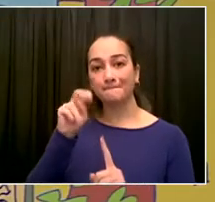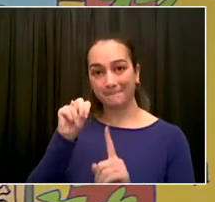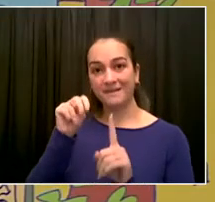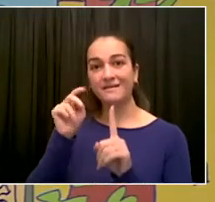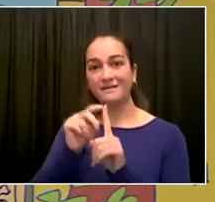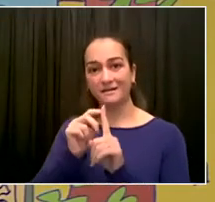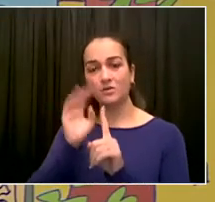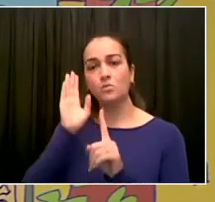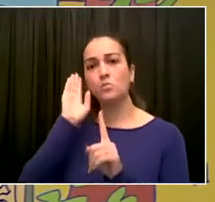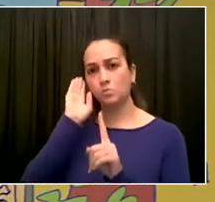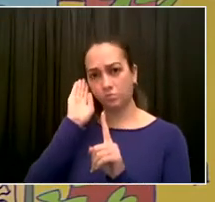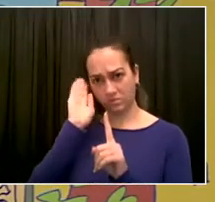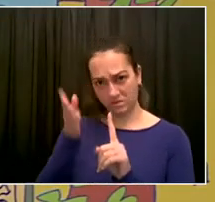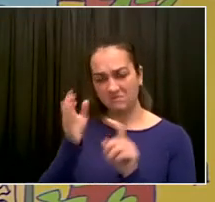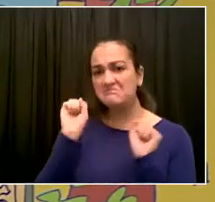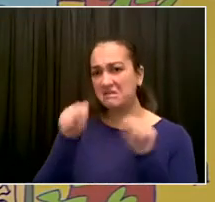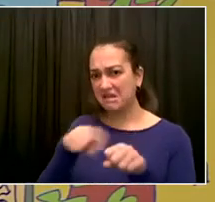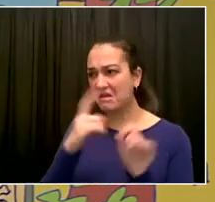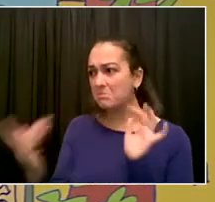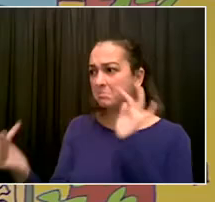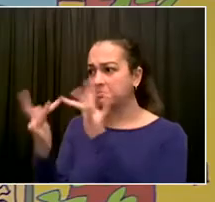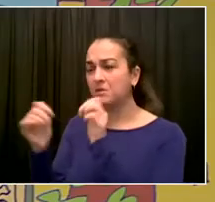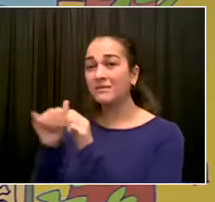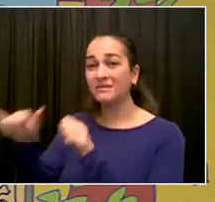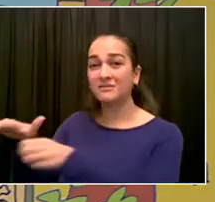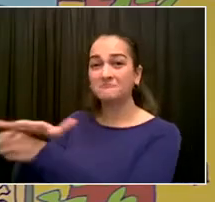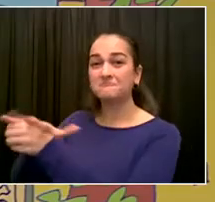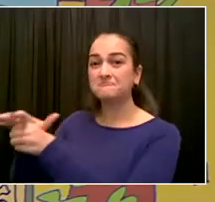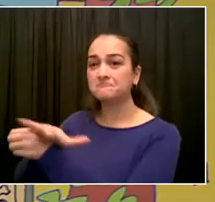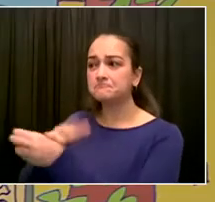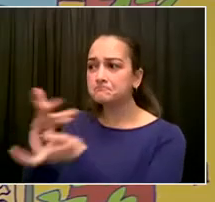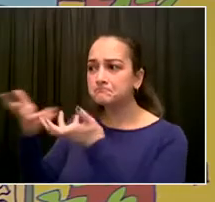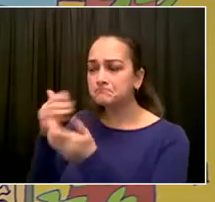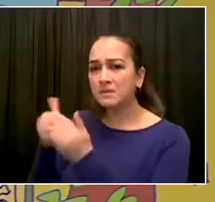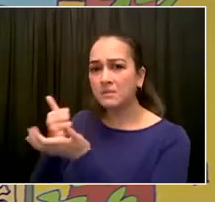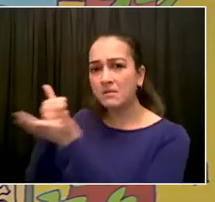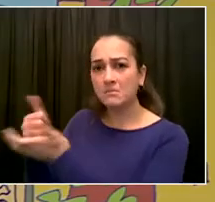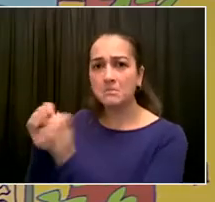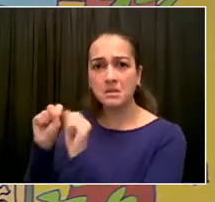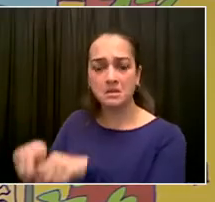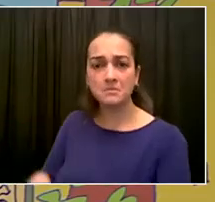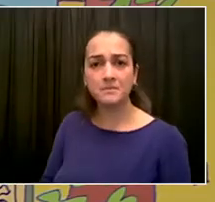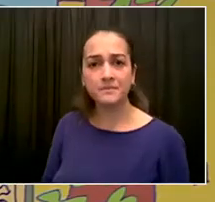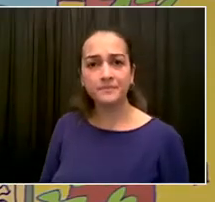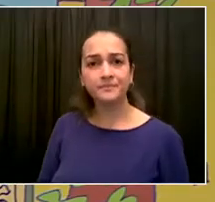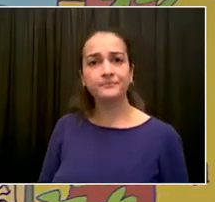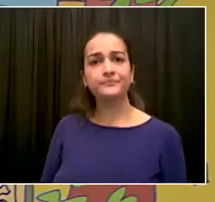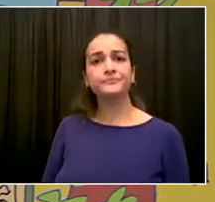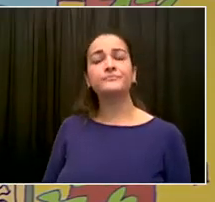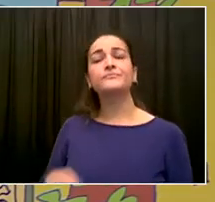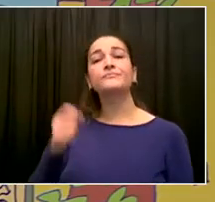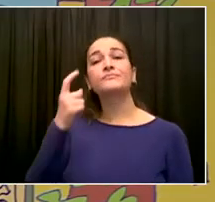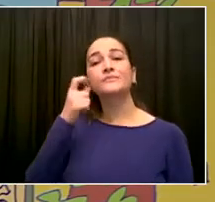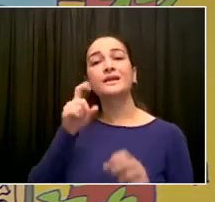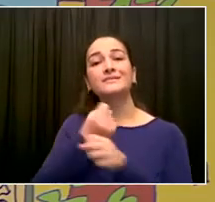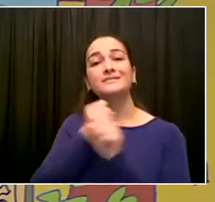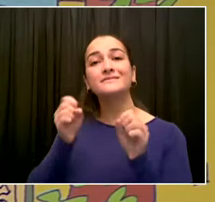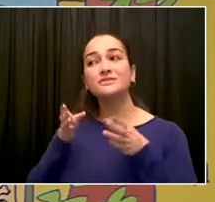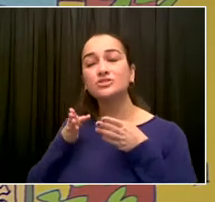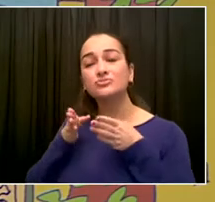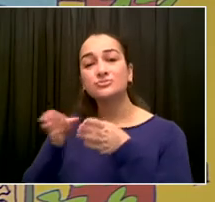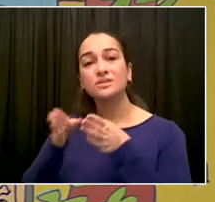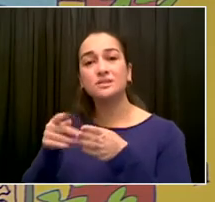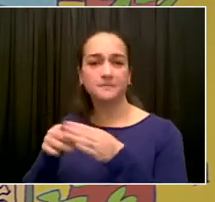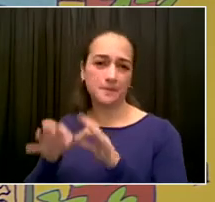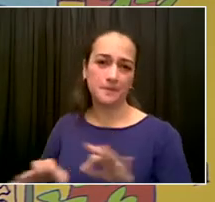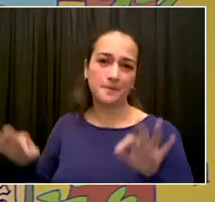have safe streets and also address community concerns. I felt this from the beginning. I believe foundationally in Vision Zero,